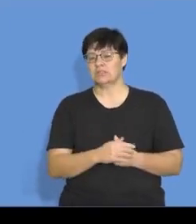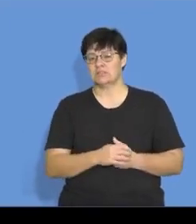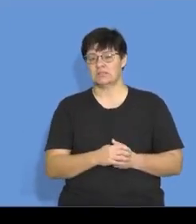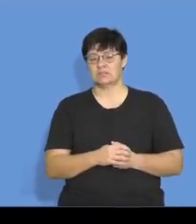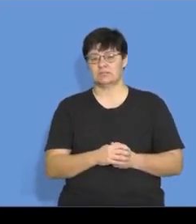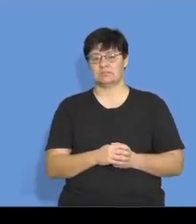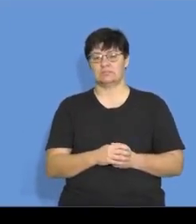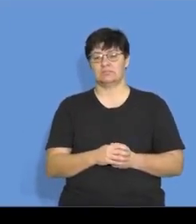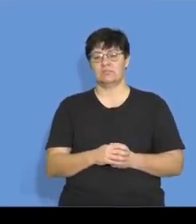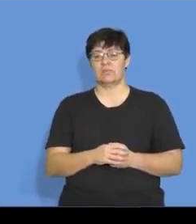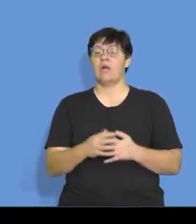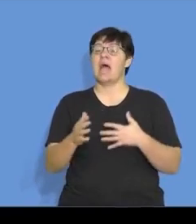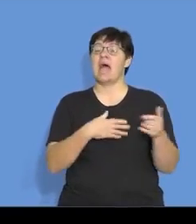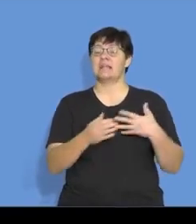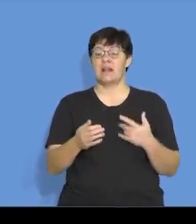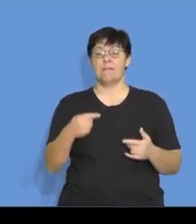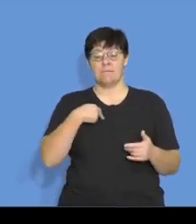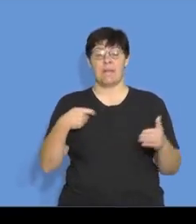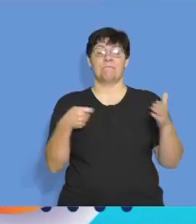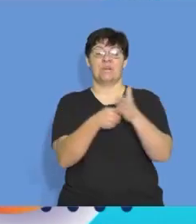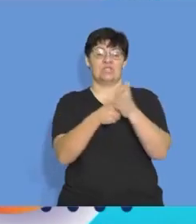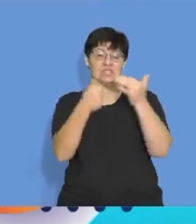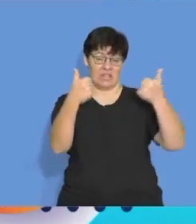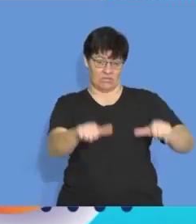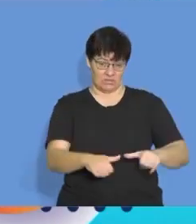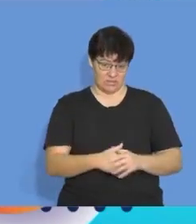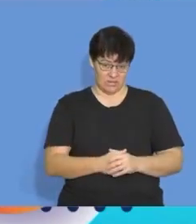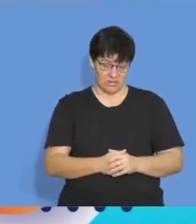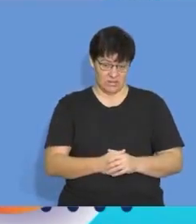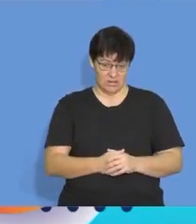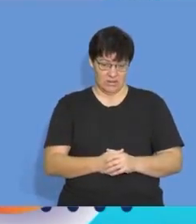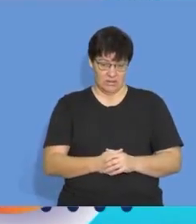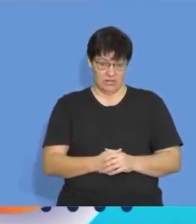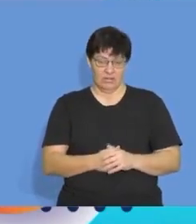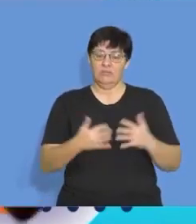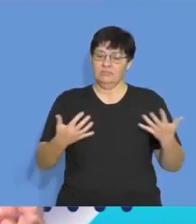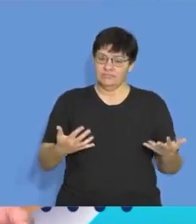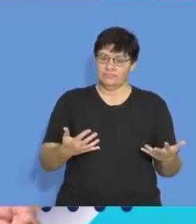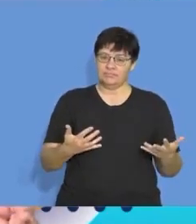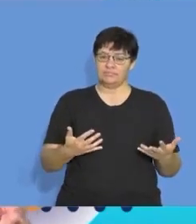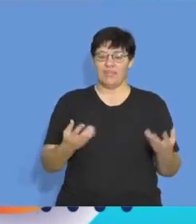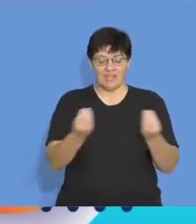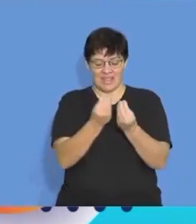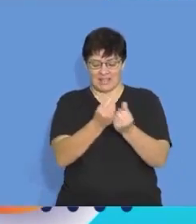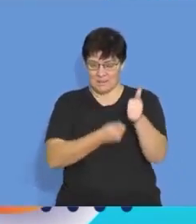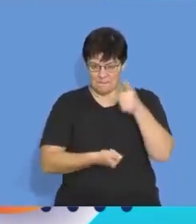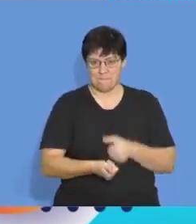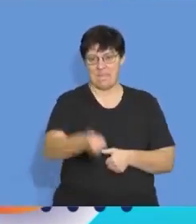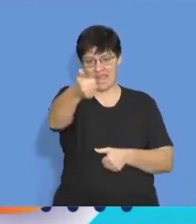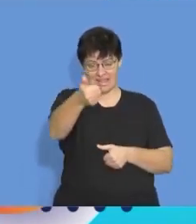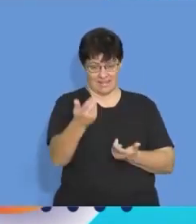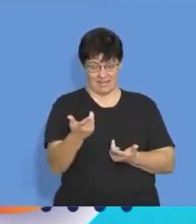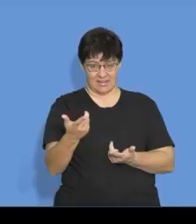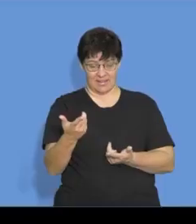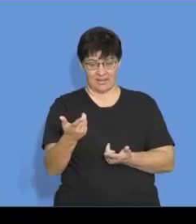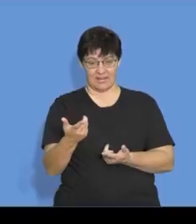Remember, we're dealing with a purchaser's account. So whenever there's a return of goods, it means